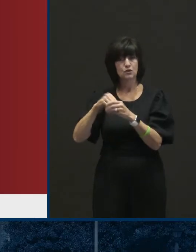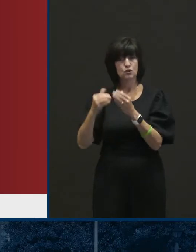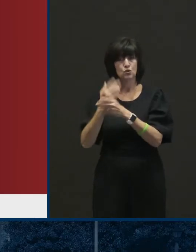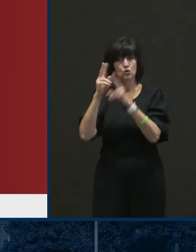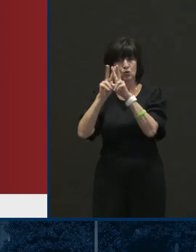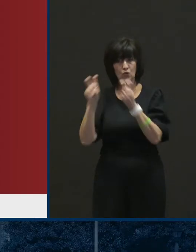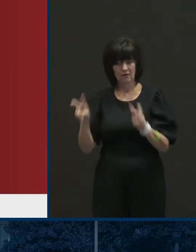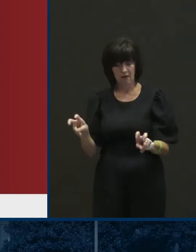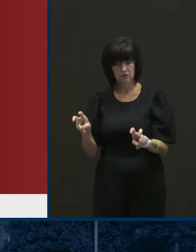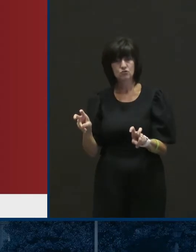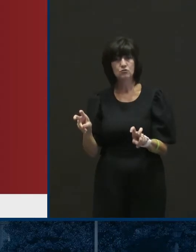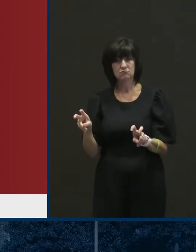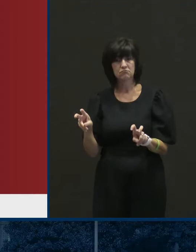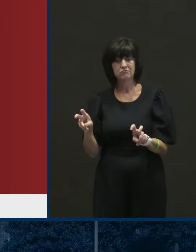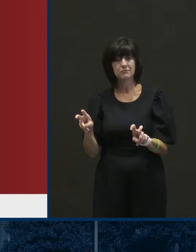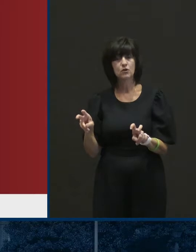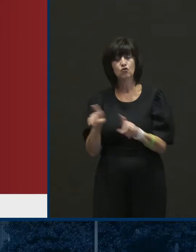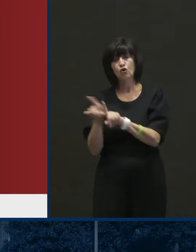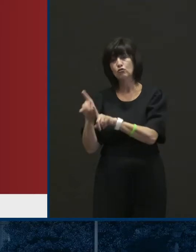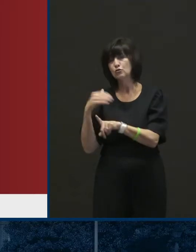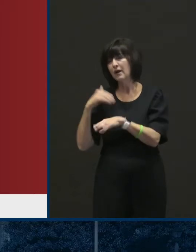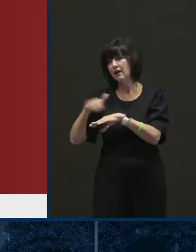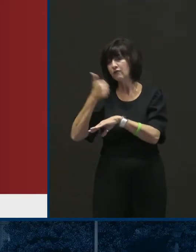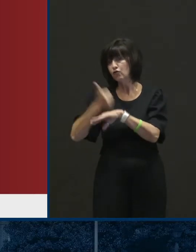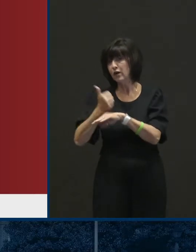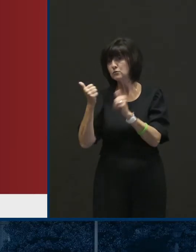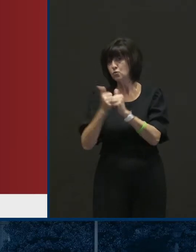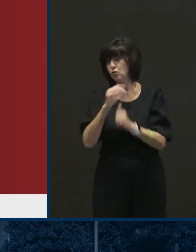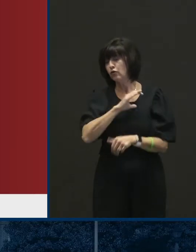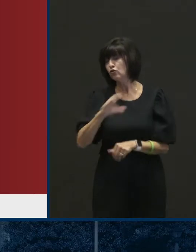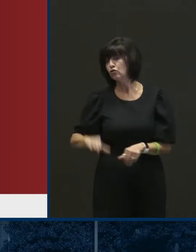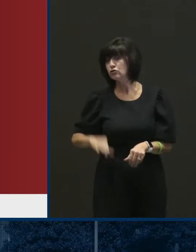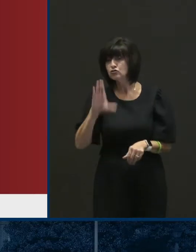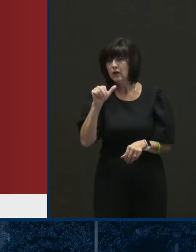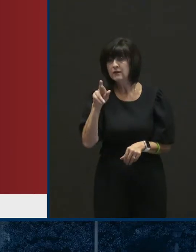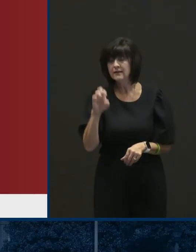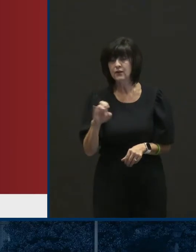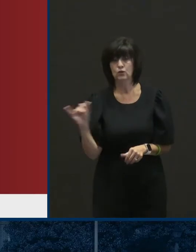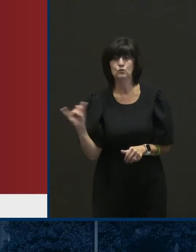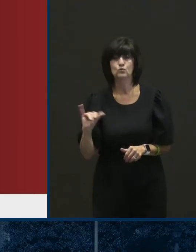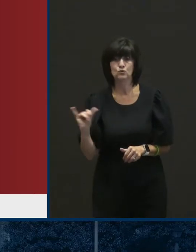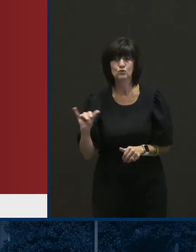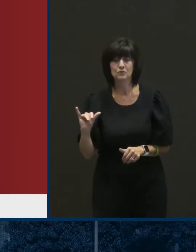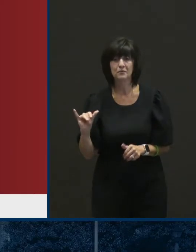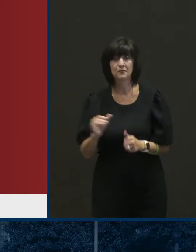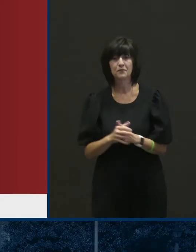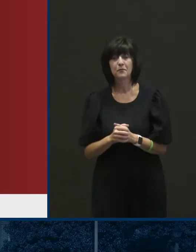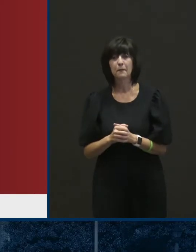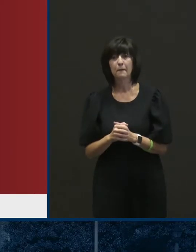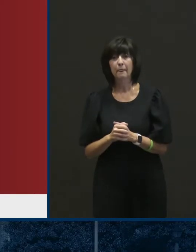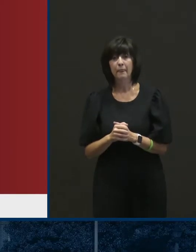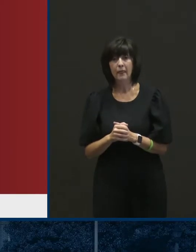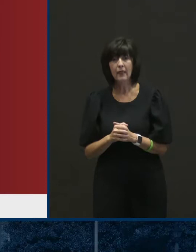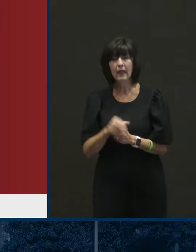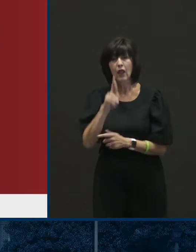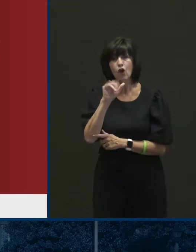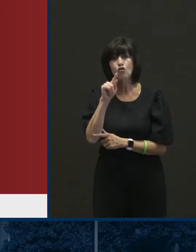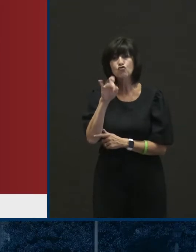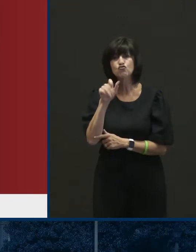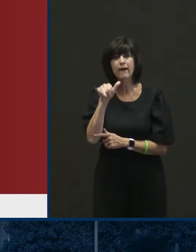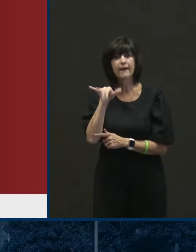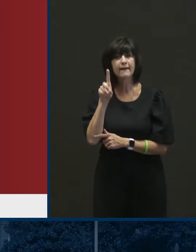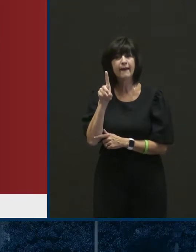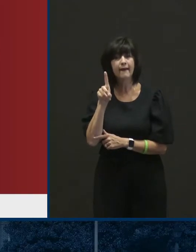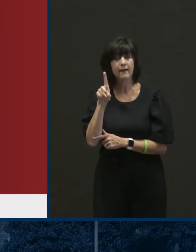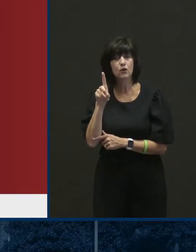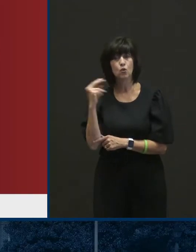arrangement with Christiana Care. And the Rite Aid, I guess, on North Market Street